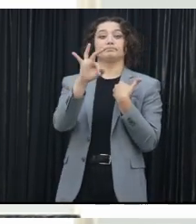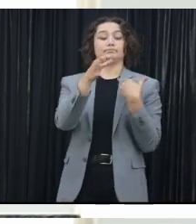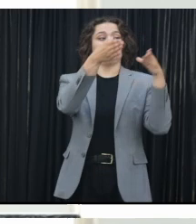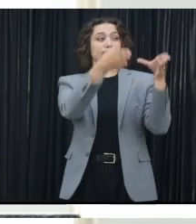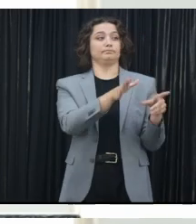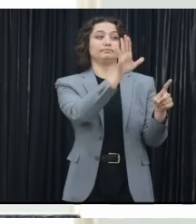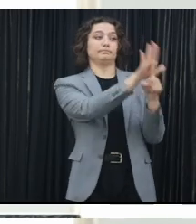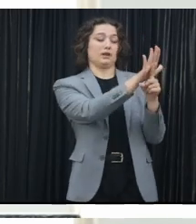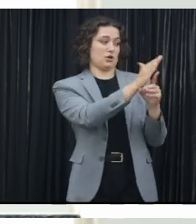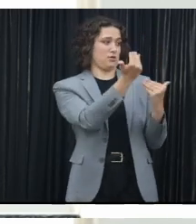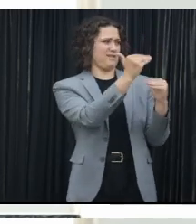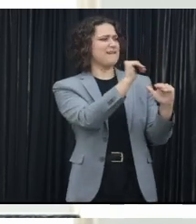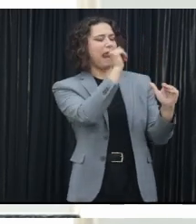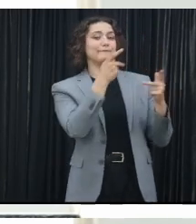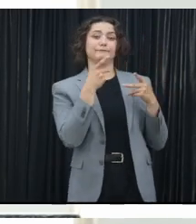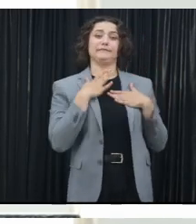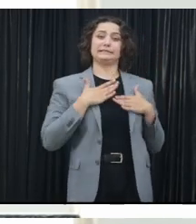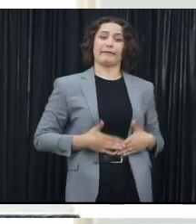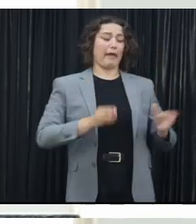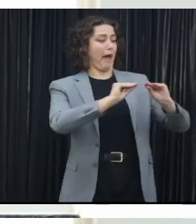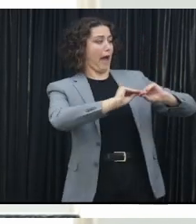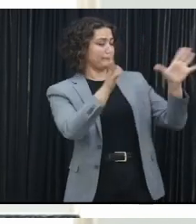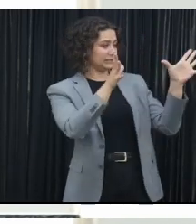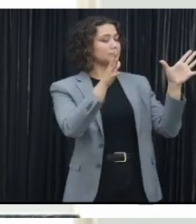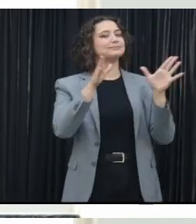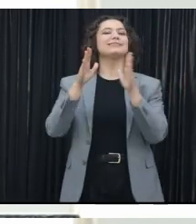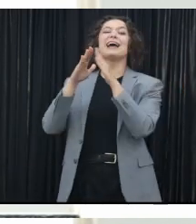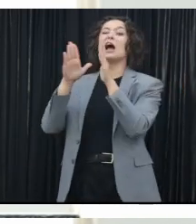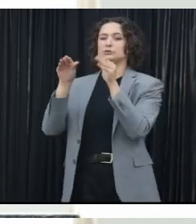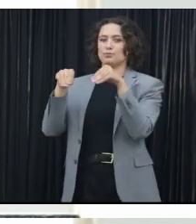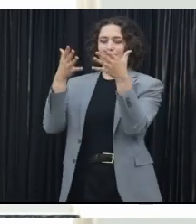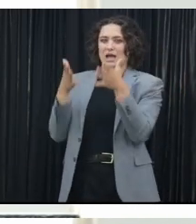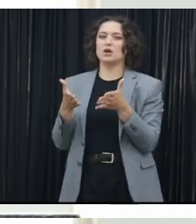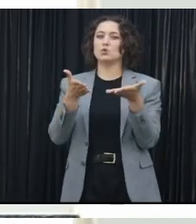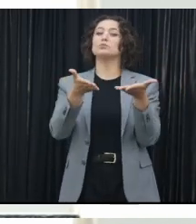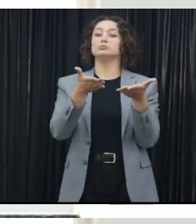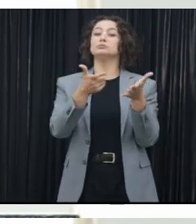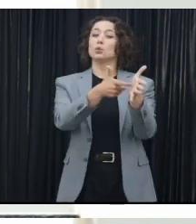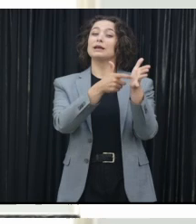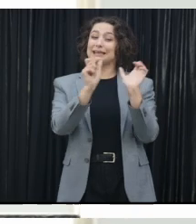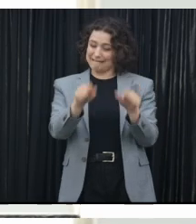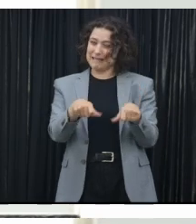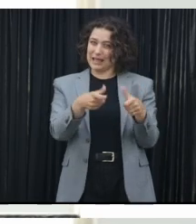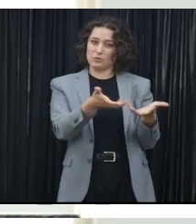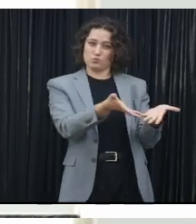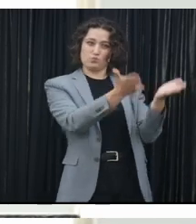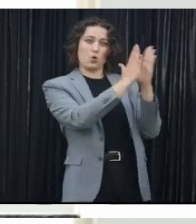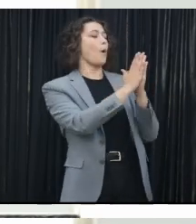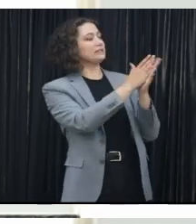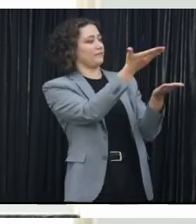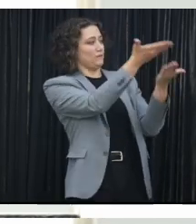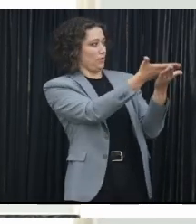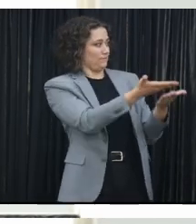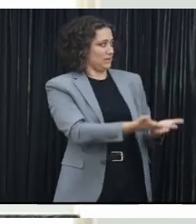not physically obvious, a housing provider does have the right to request verification to ensure that the individual meets that